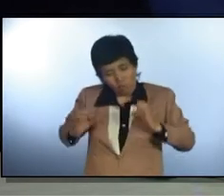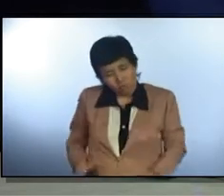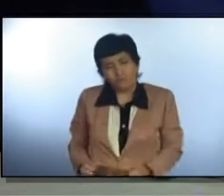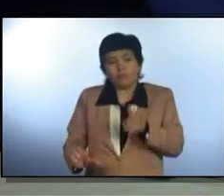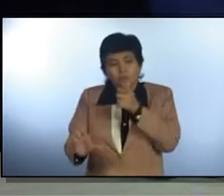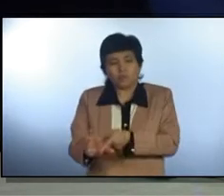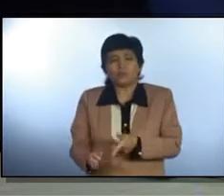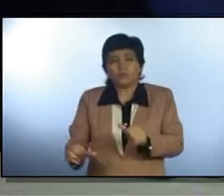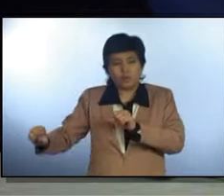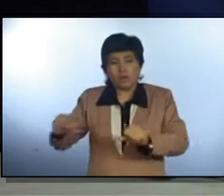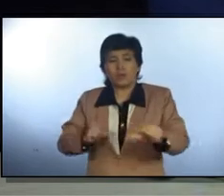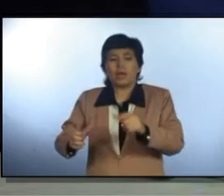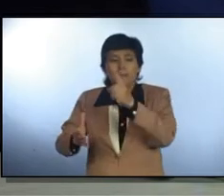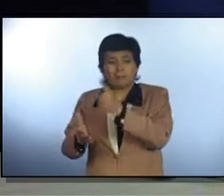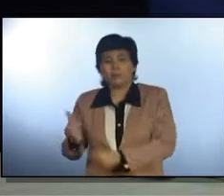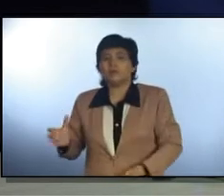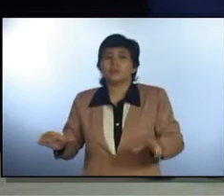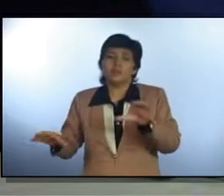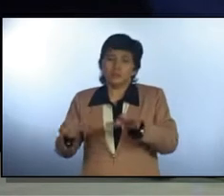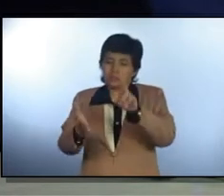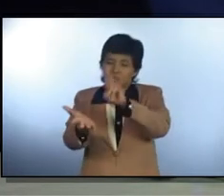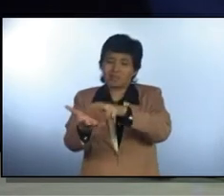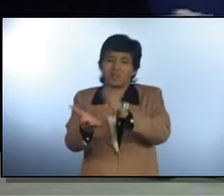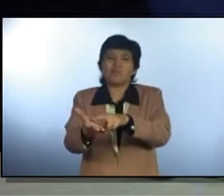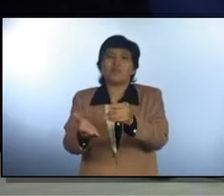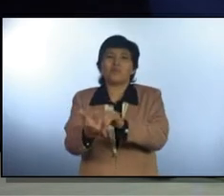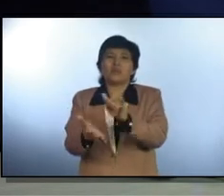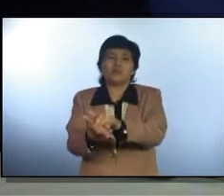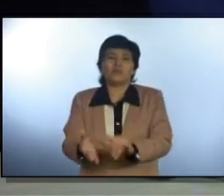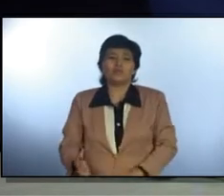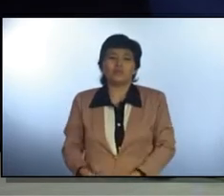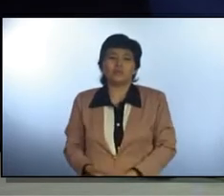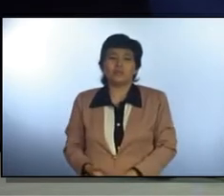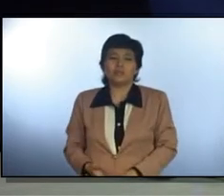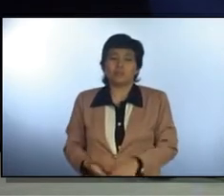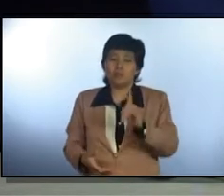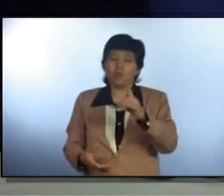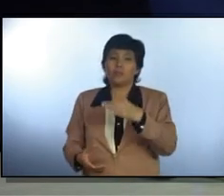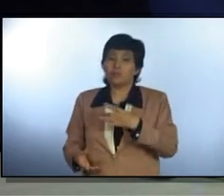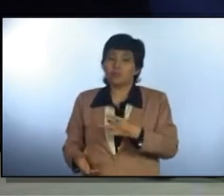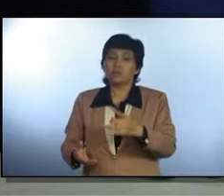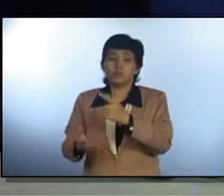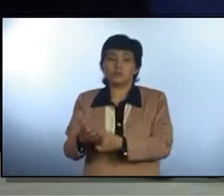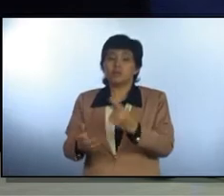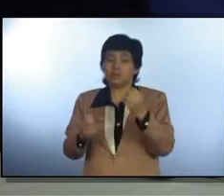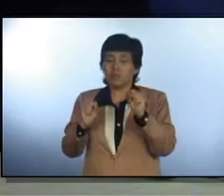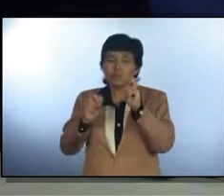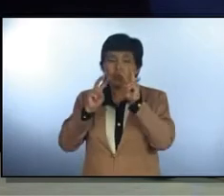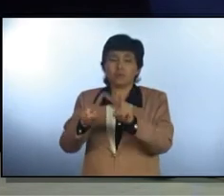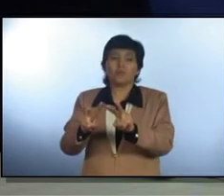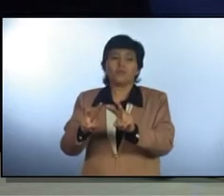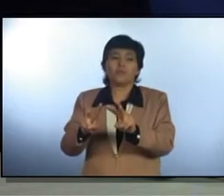are conformed to act what the news have reported, yeah? One interesting, you can always